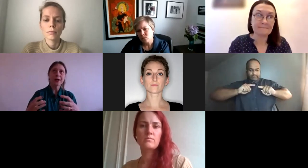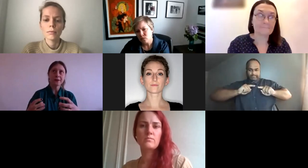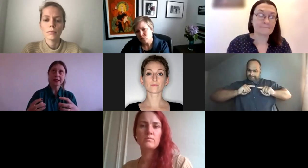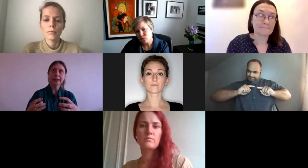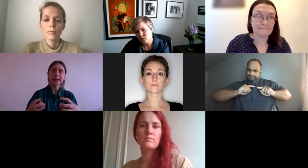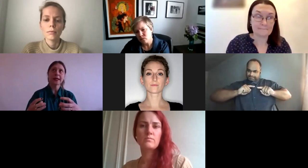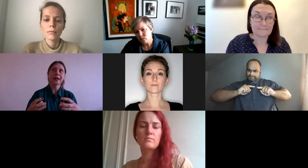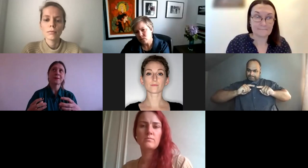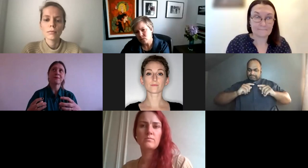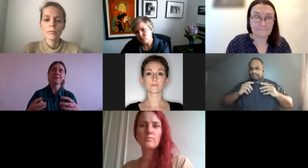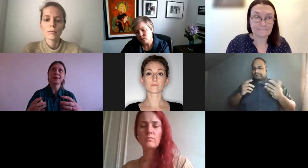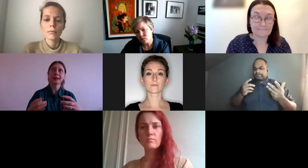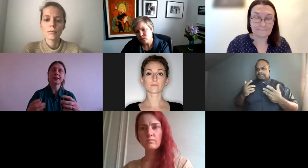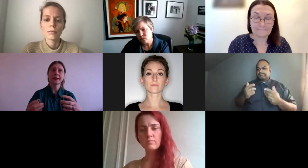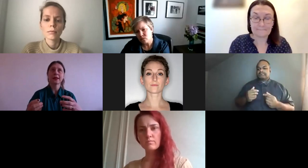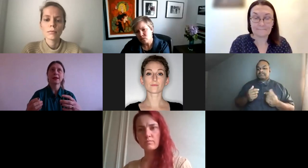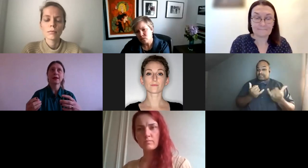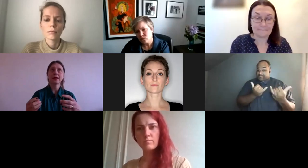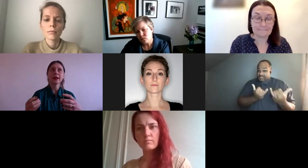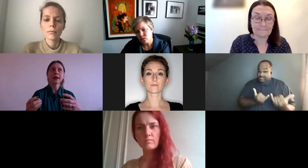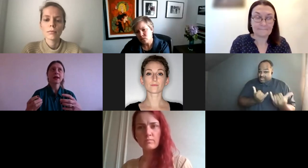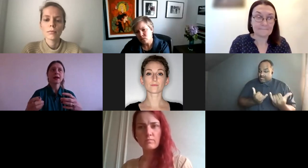now I think